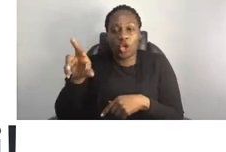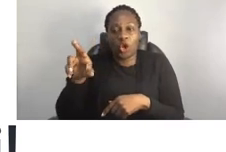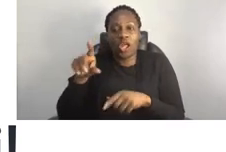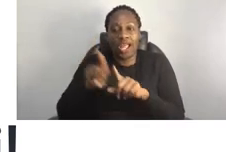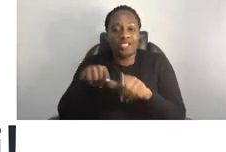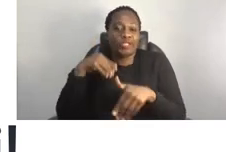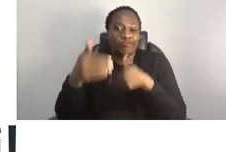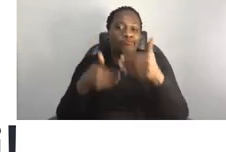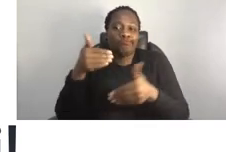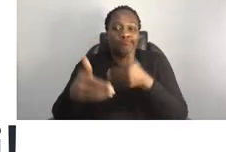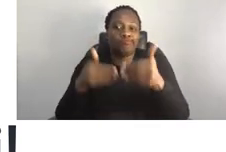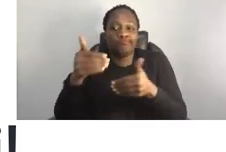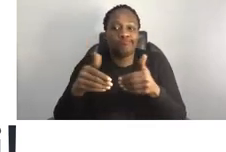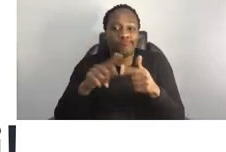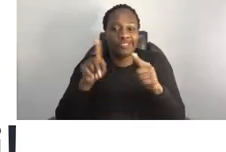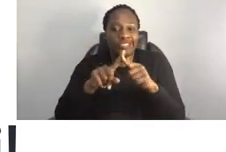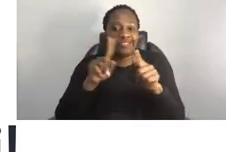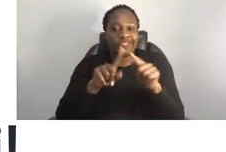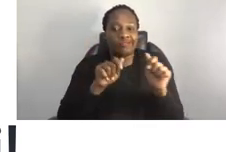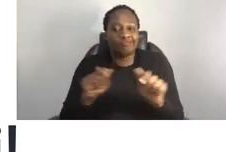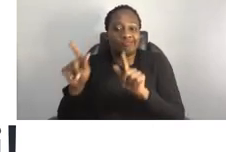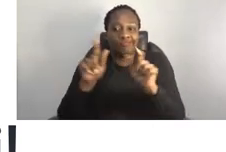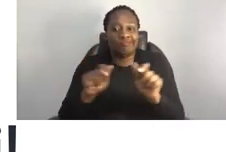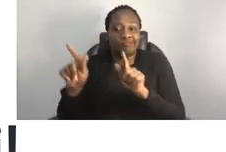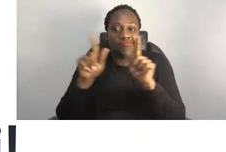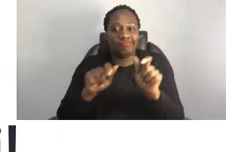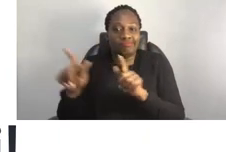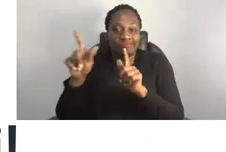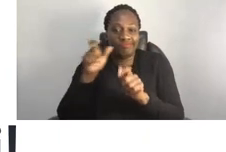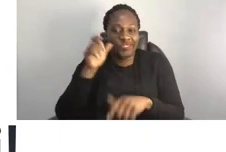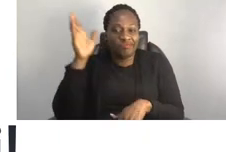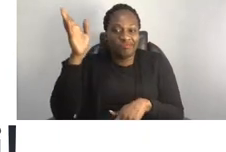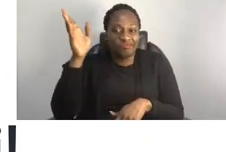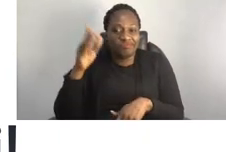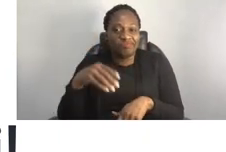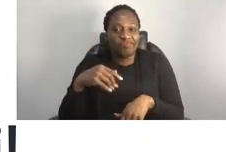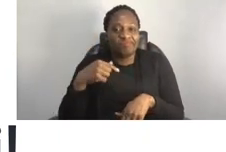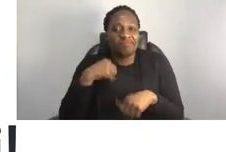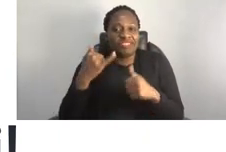we move through the slides. Let me get the link in the chat for you.